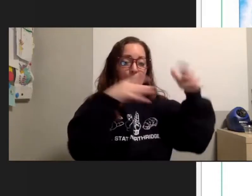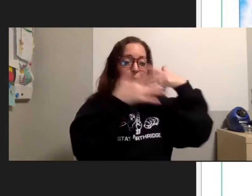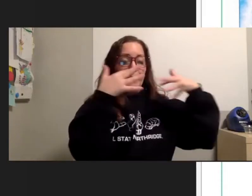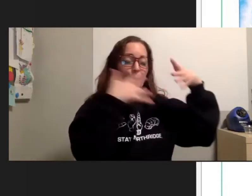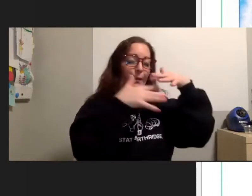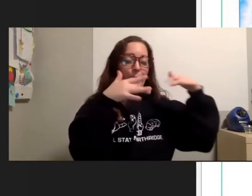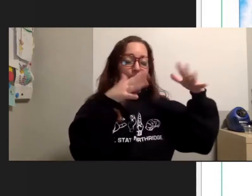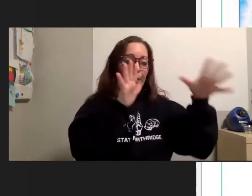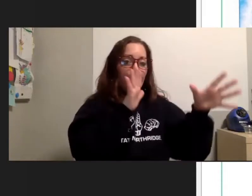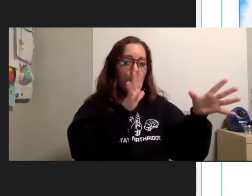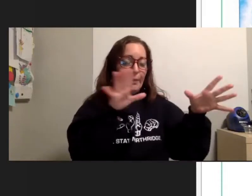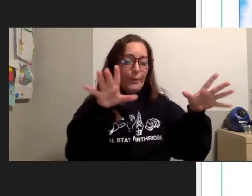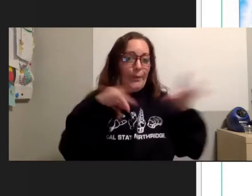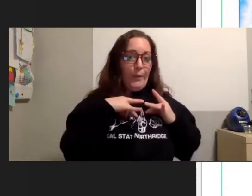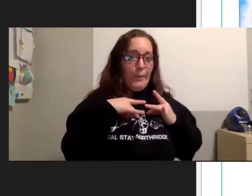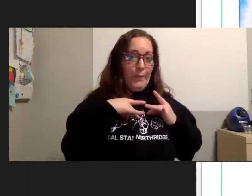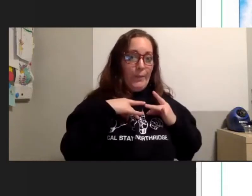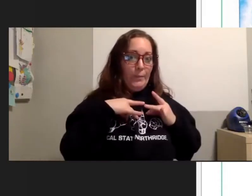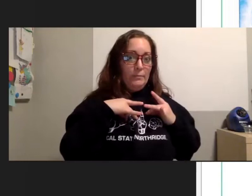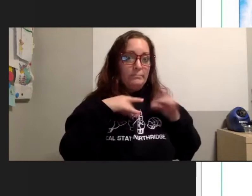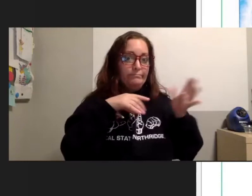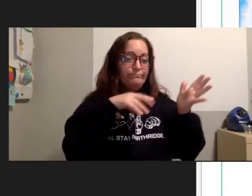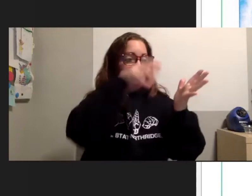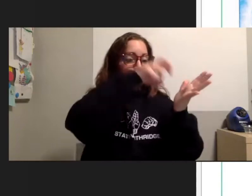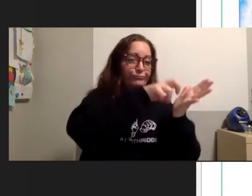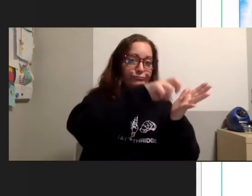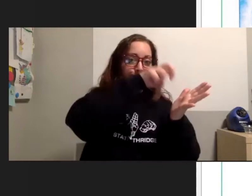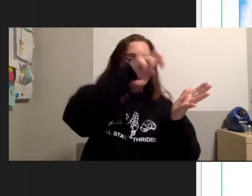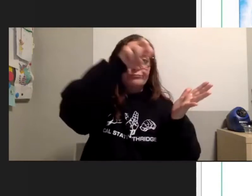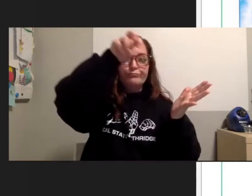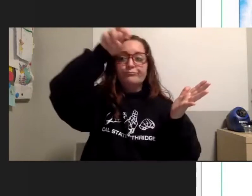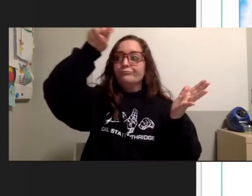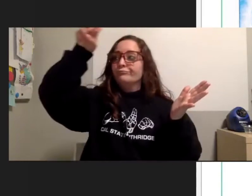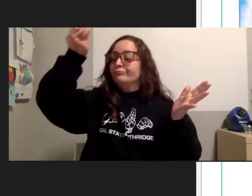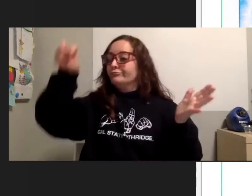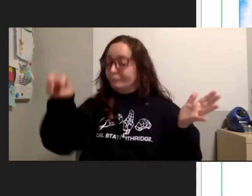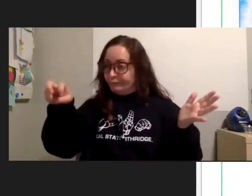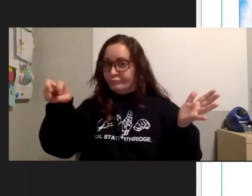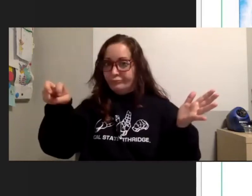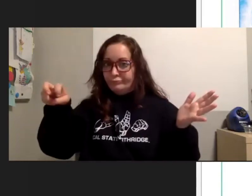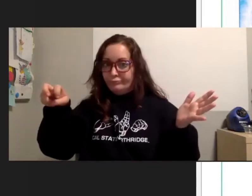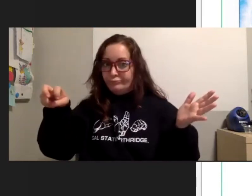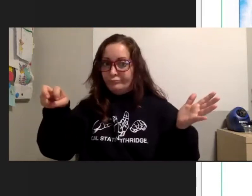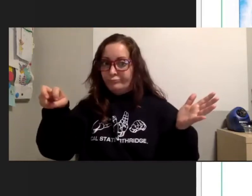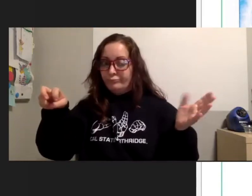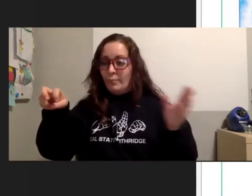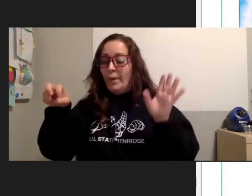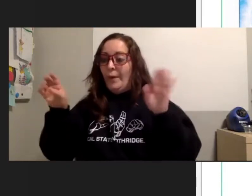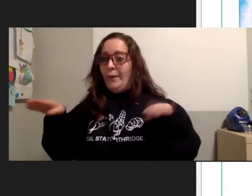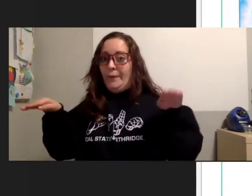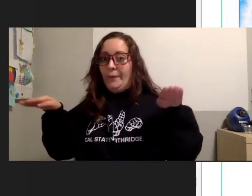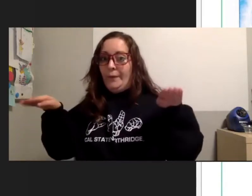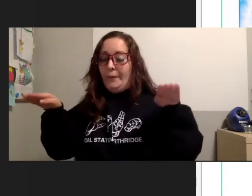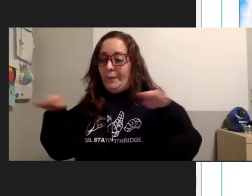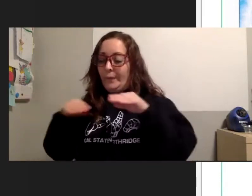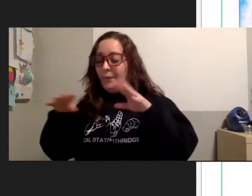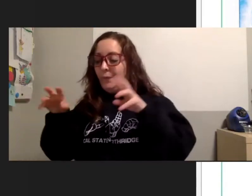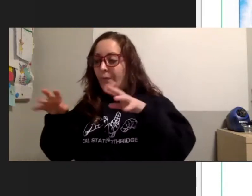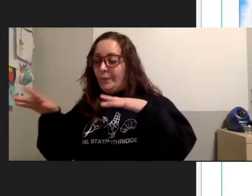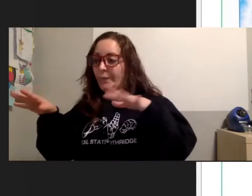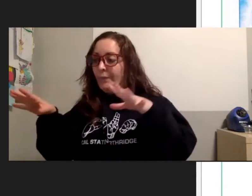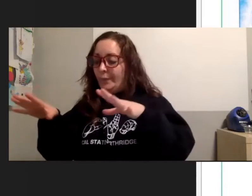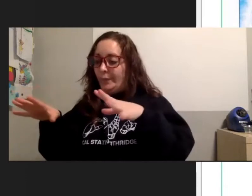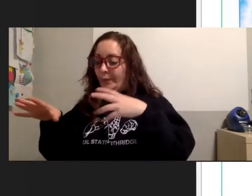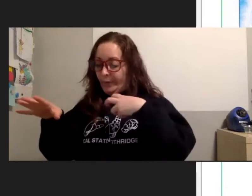too. While they visit flowers for their sweet juice called nectar, pollen rubs onto